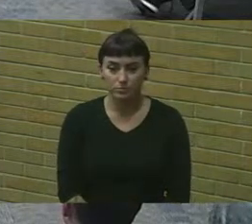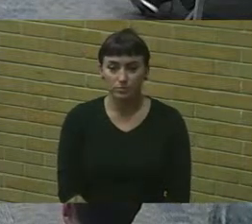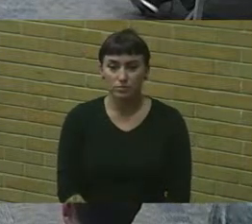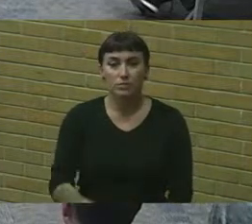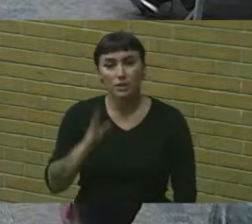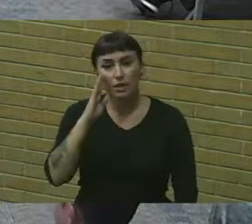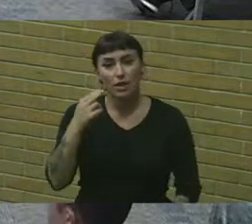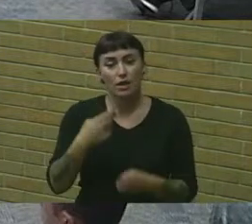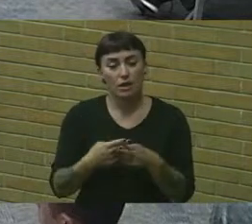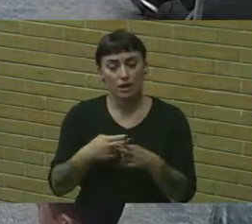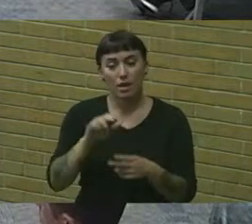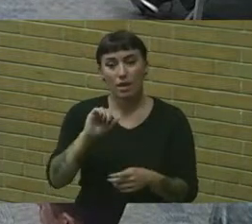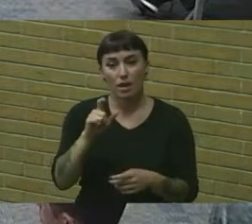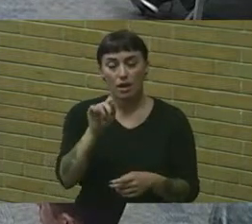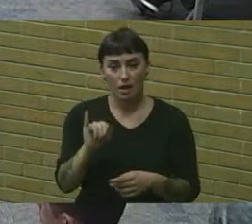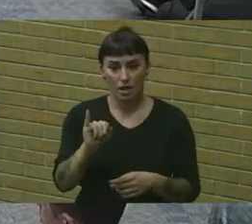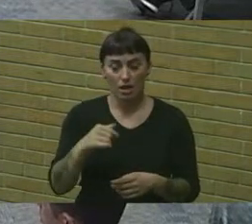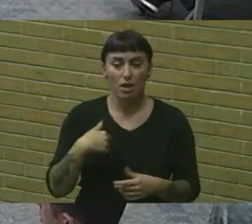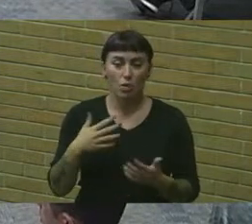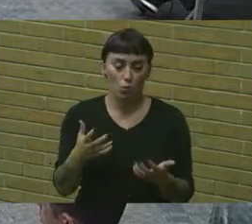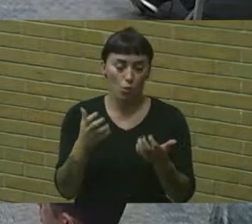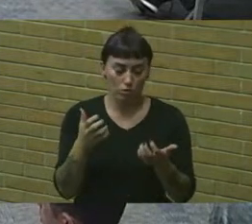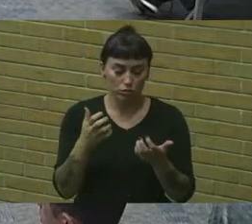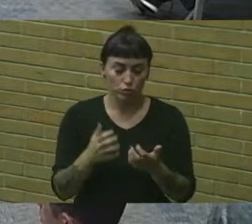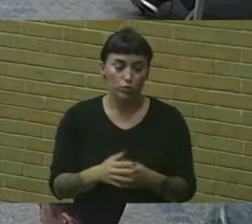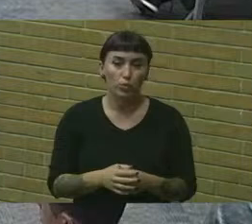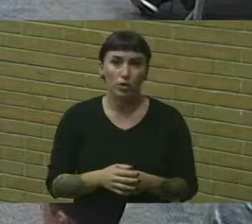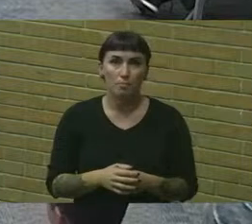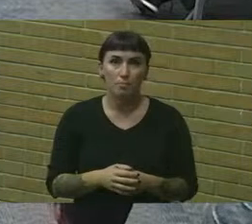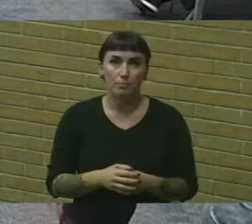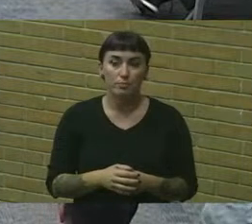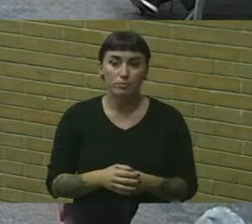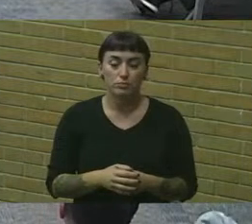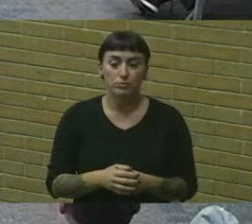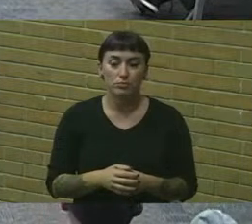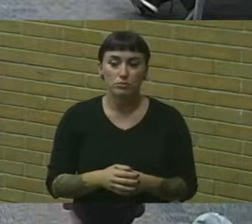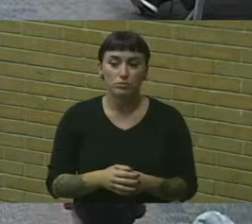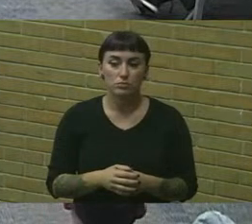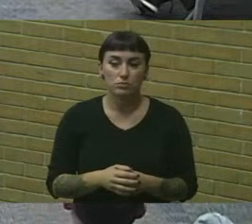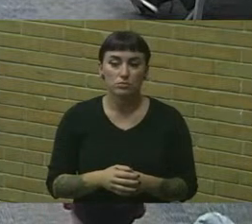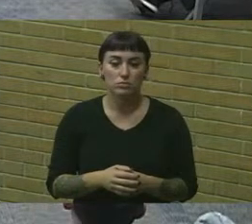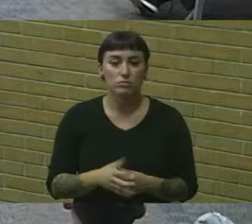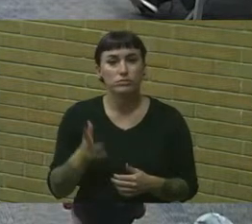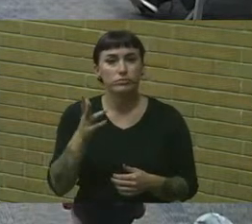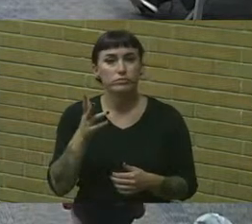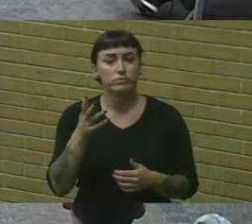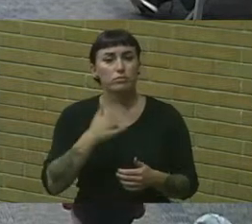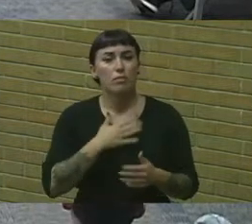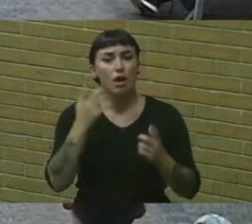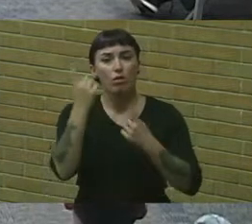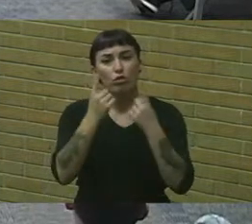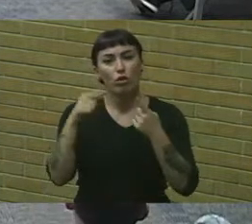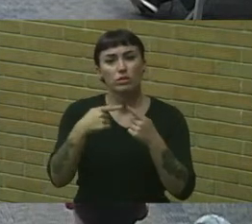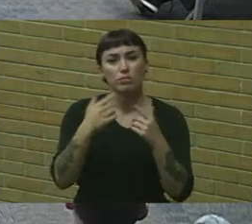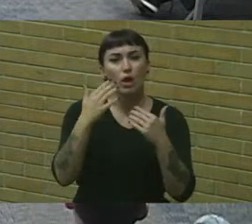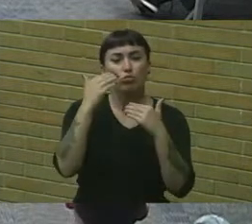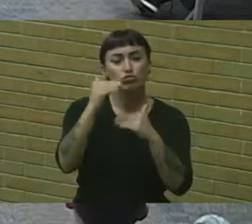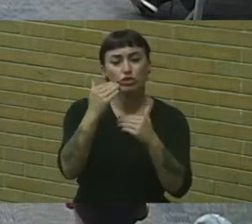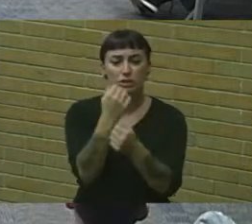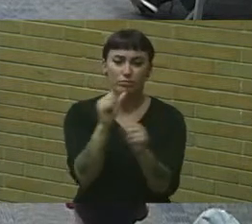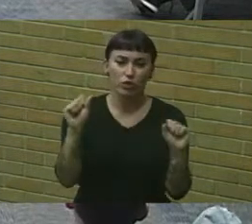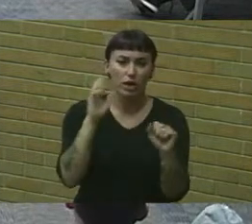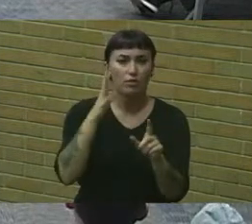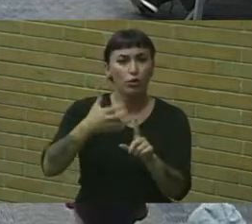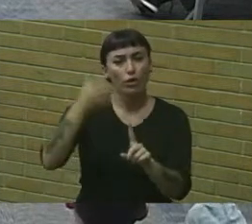Hi, my name is Lexi. I wanted to share my thoughts about restricting freedom or taking